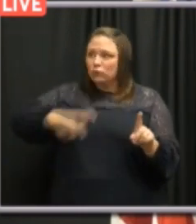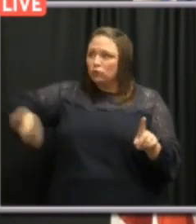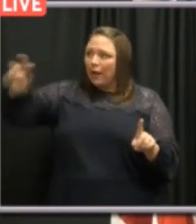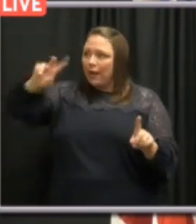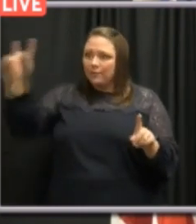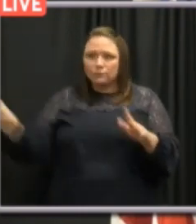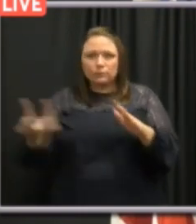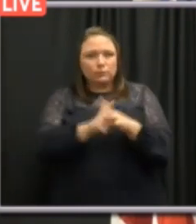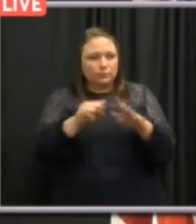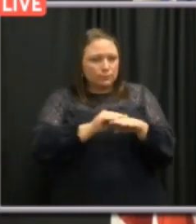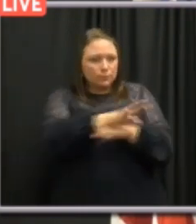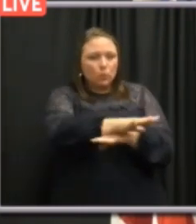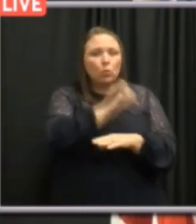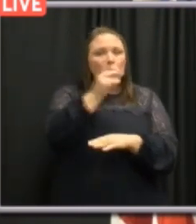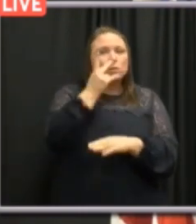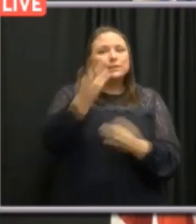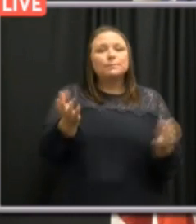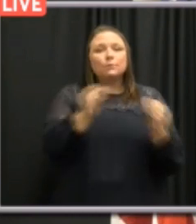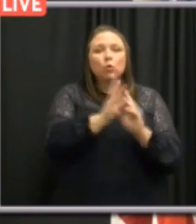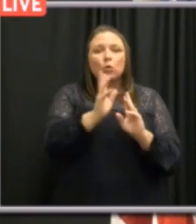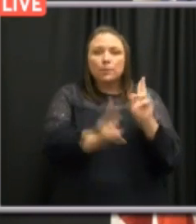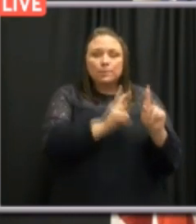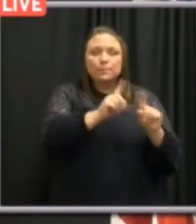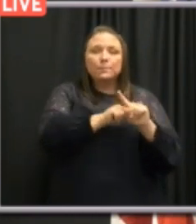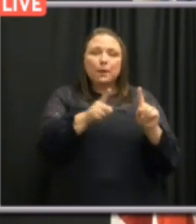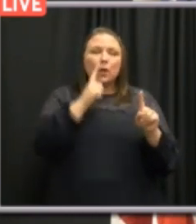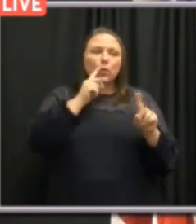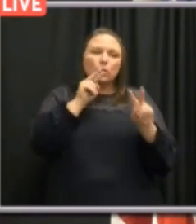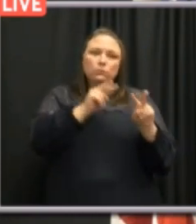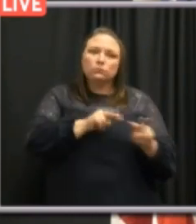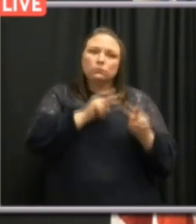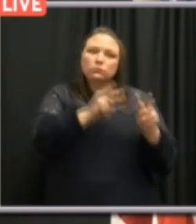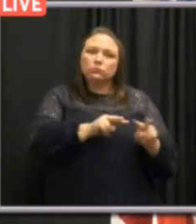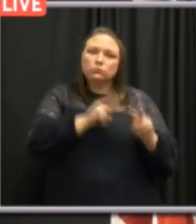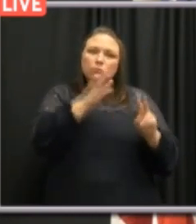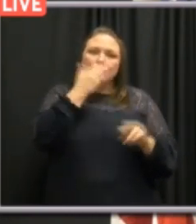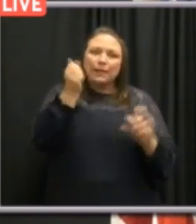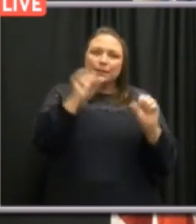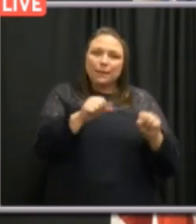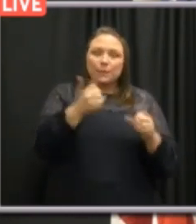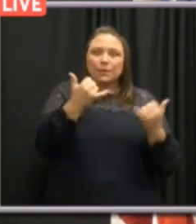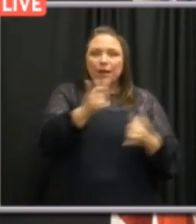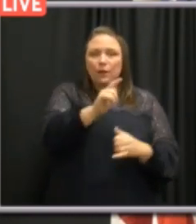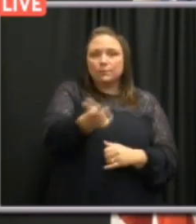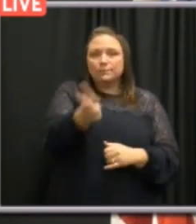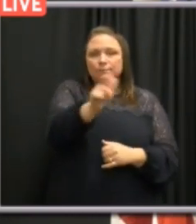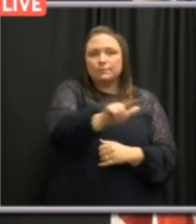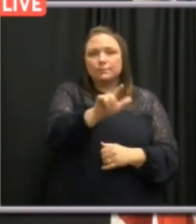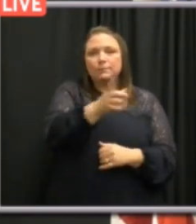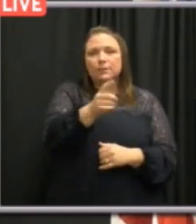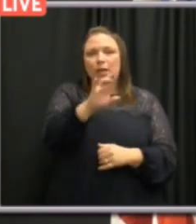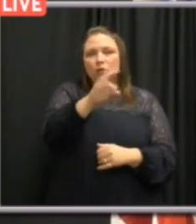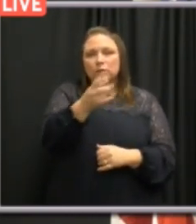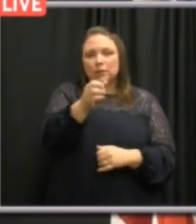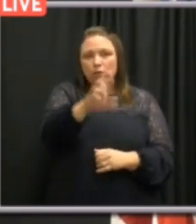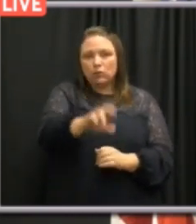see additional cases, but we're monitoring it as aggressively as we can. I'll ask Dr. Jahangir to answer the other